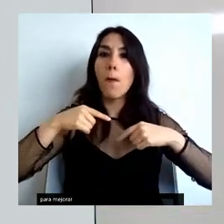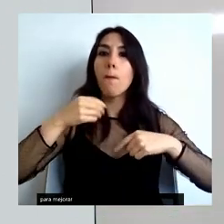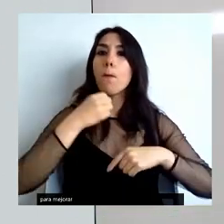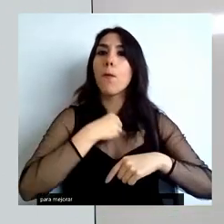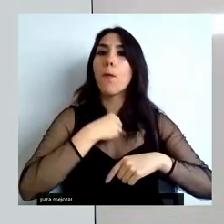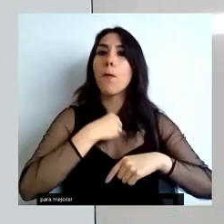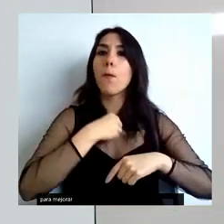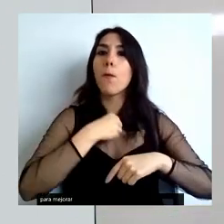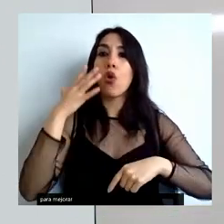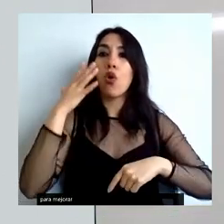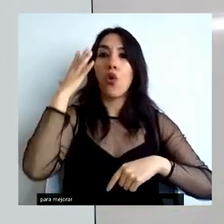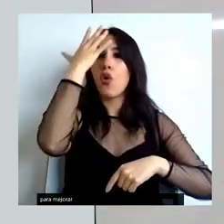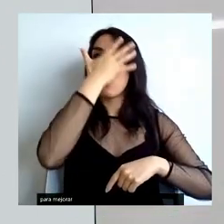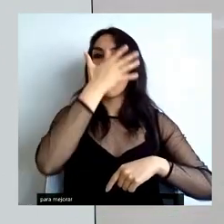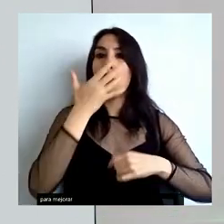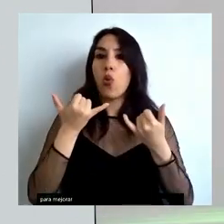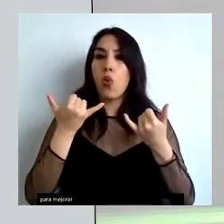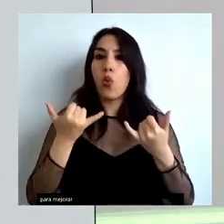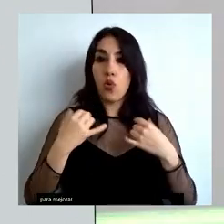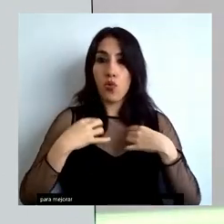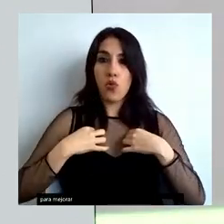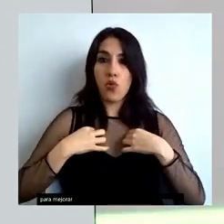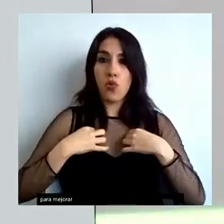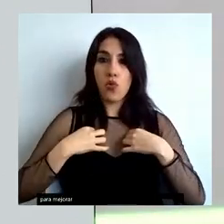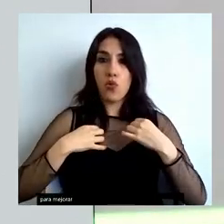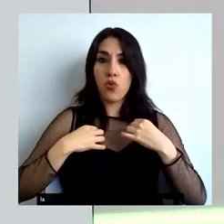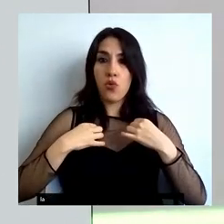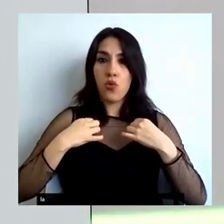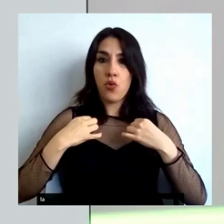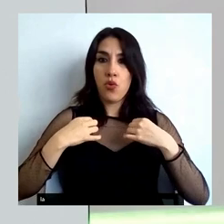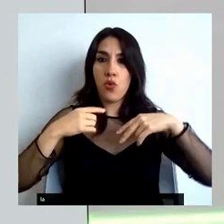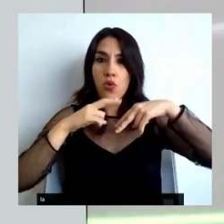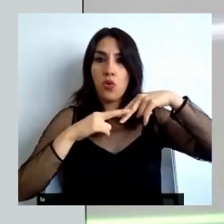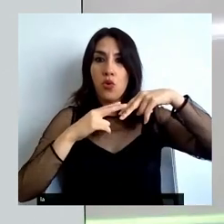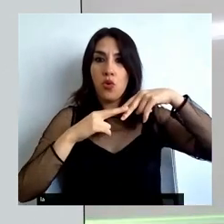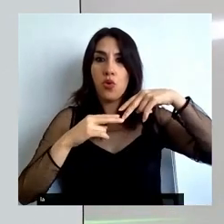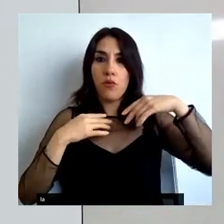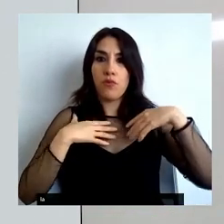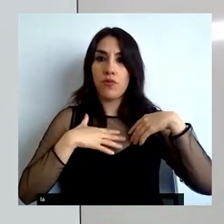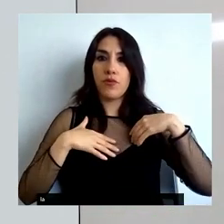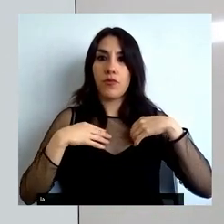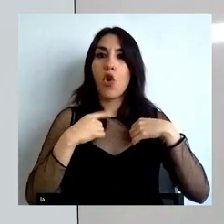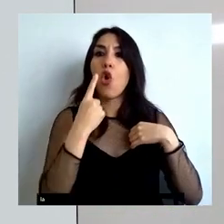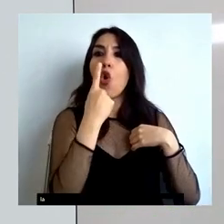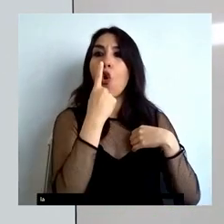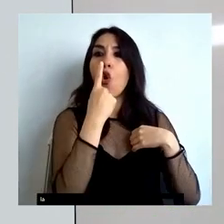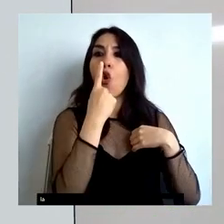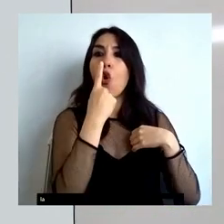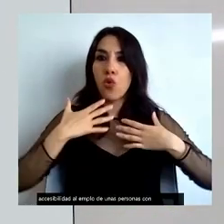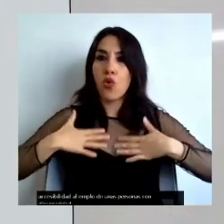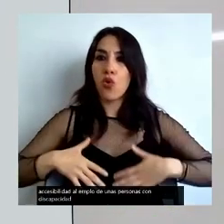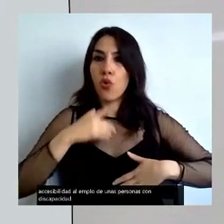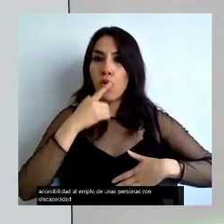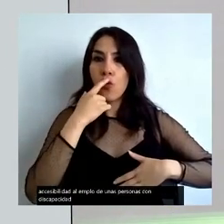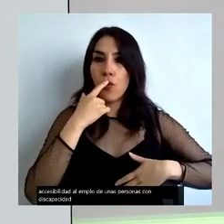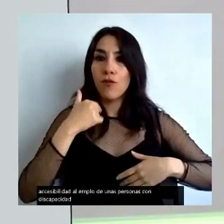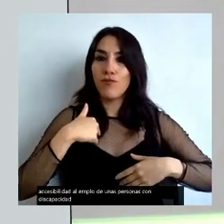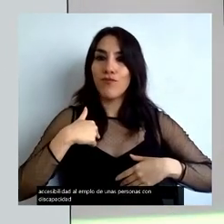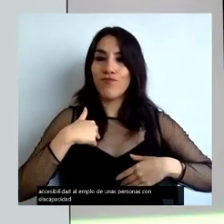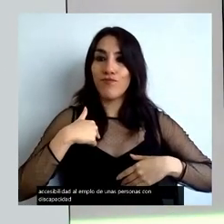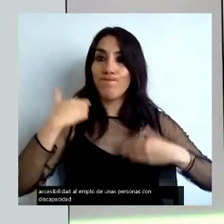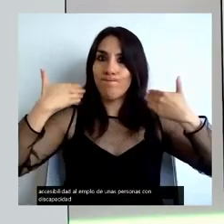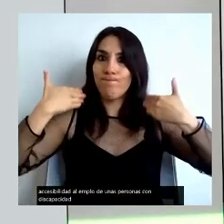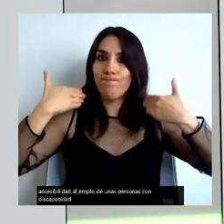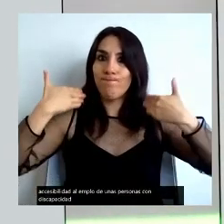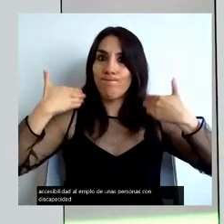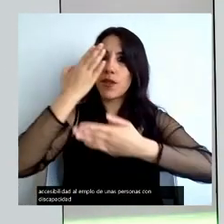fair-skinned complexion woman dressed in a t-shirt, a red t-shirt, black trousers. I'm not a person with